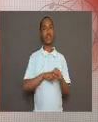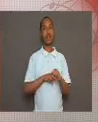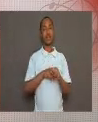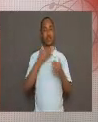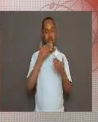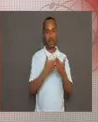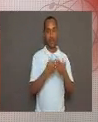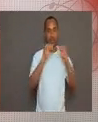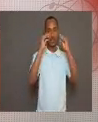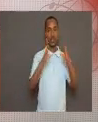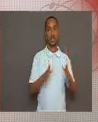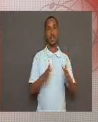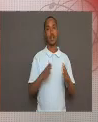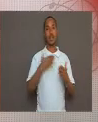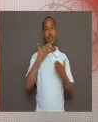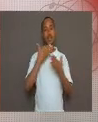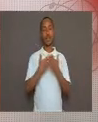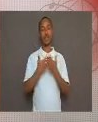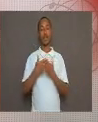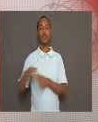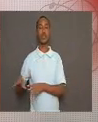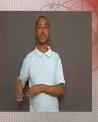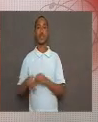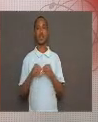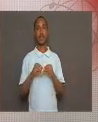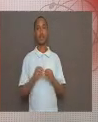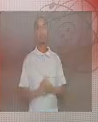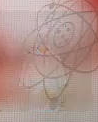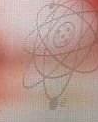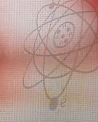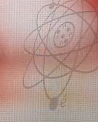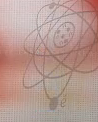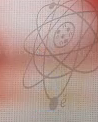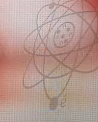next time, thank you, teacher. Thank you, students.